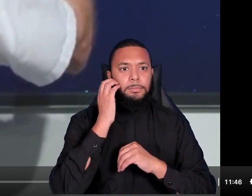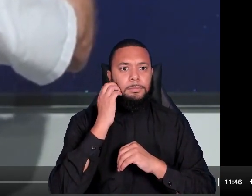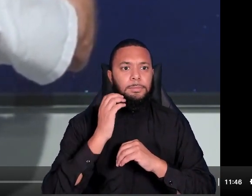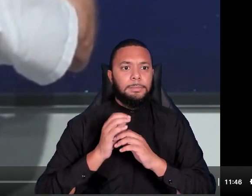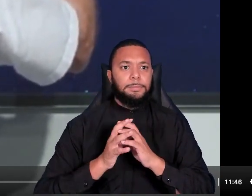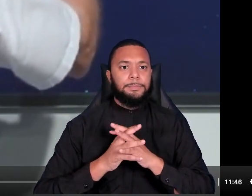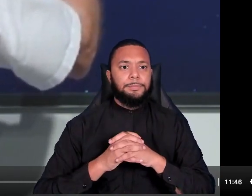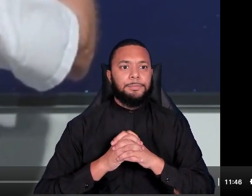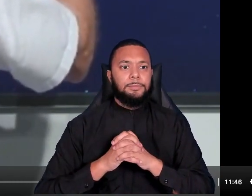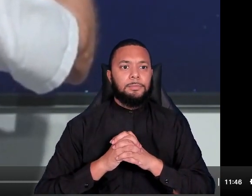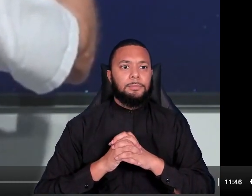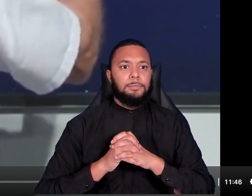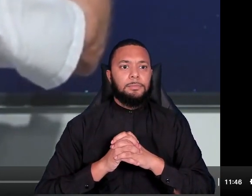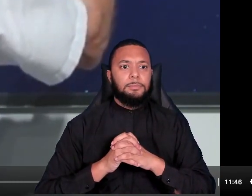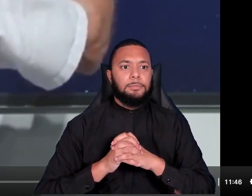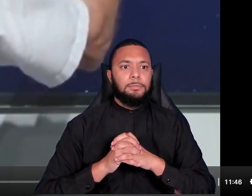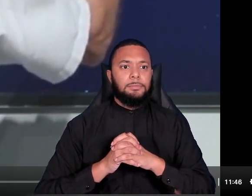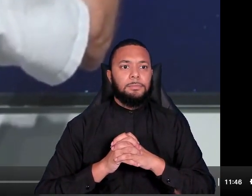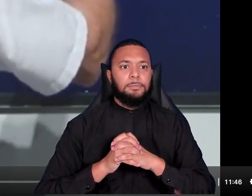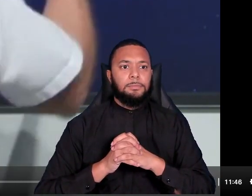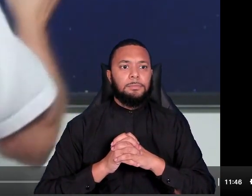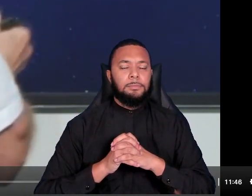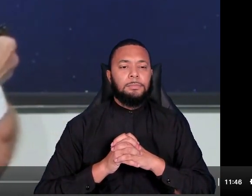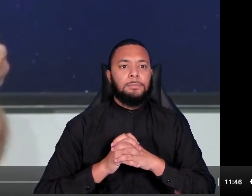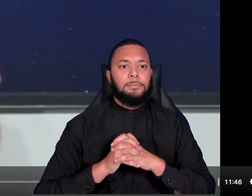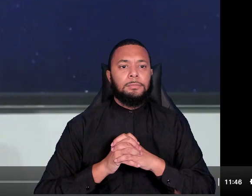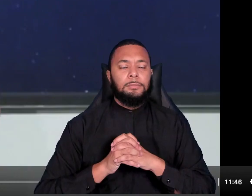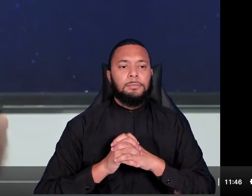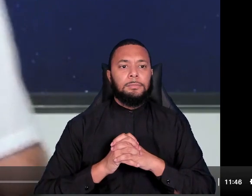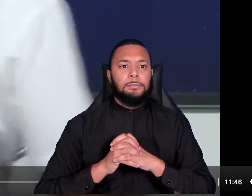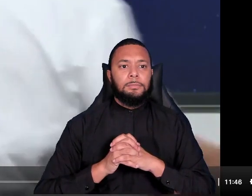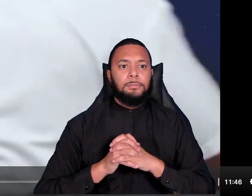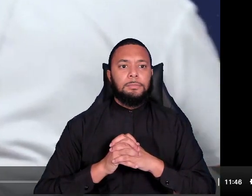X is greater than or equal to 4,